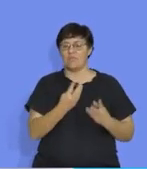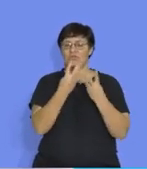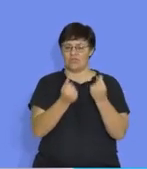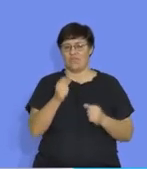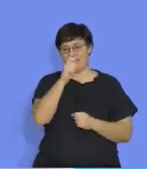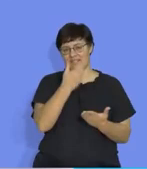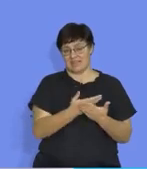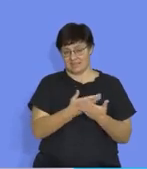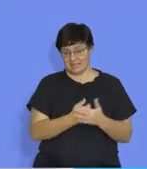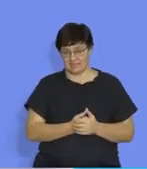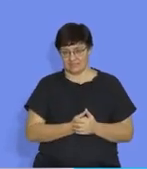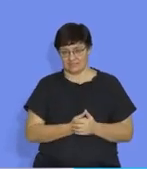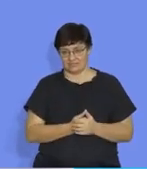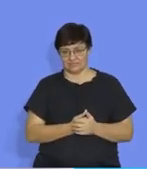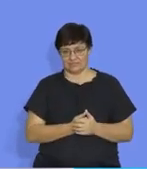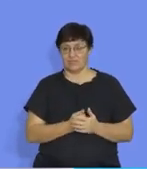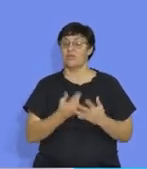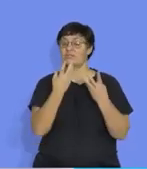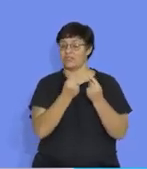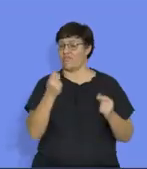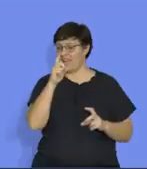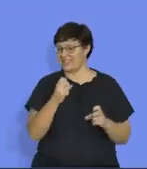solve for x. So let's solve for x together.